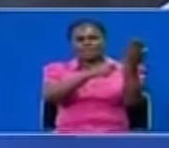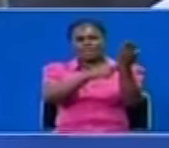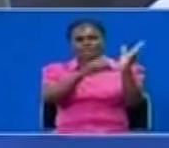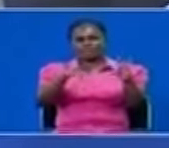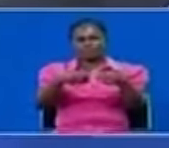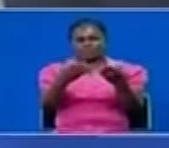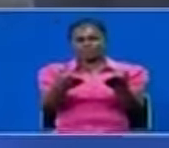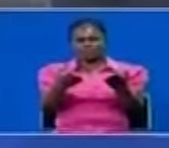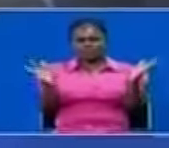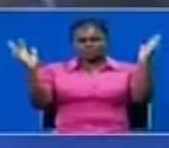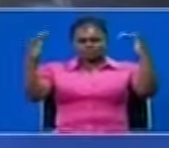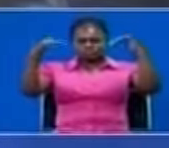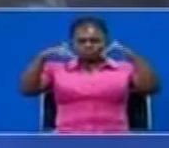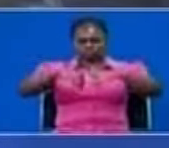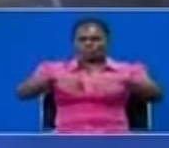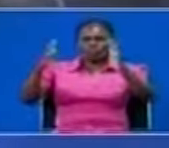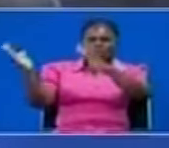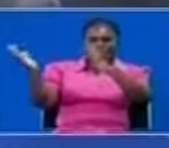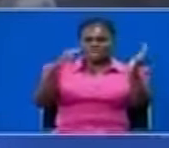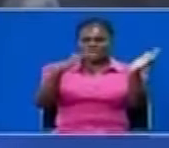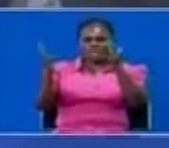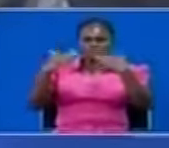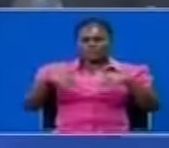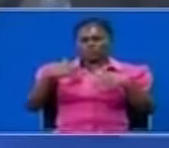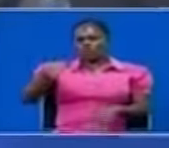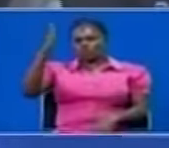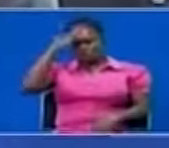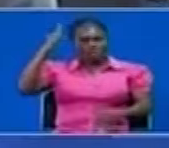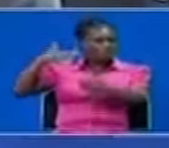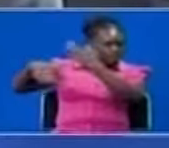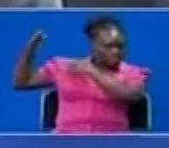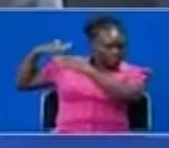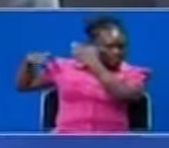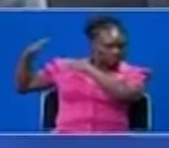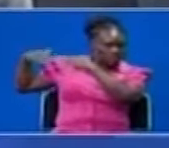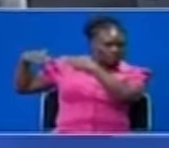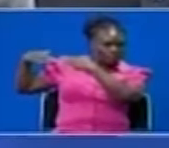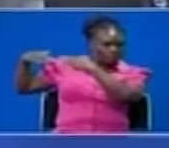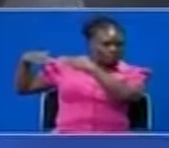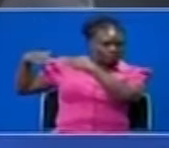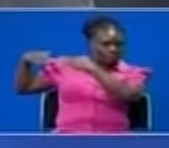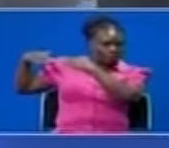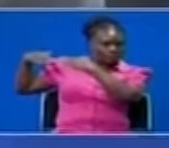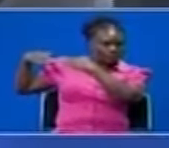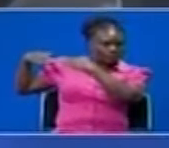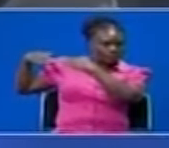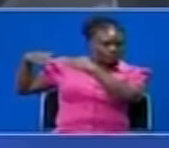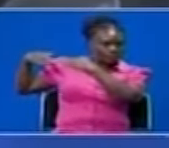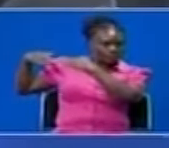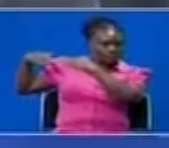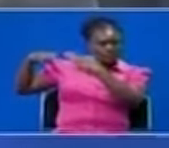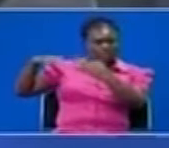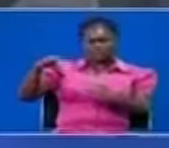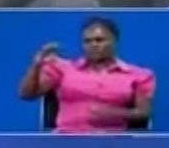we will call it the gathering storm. For those of you who know history, the one